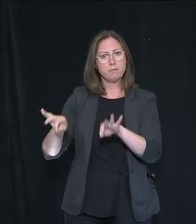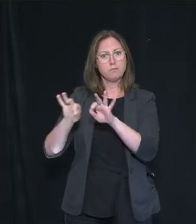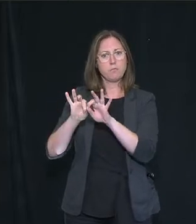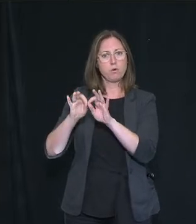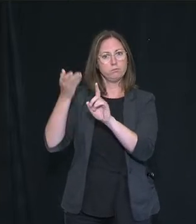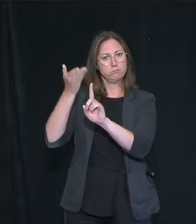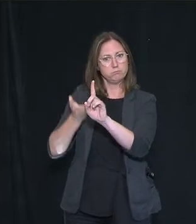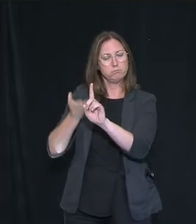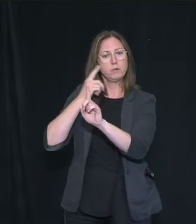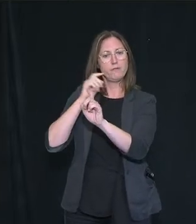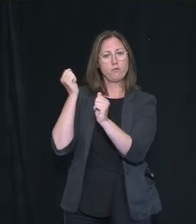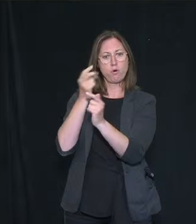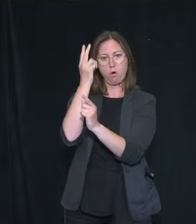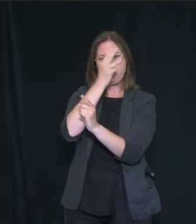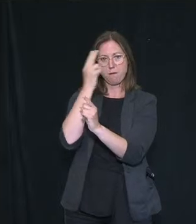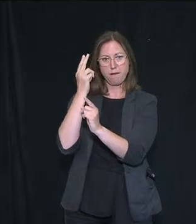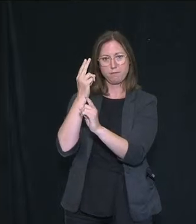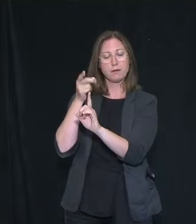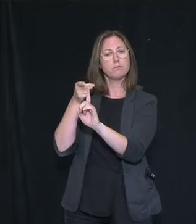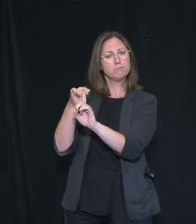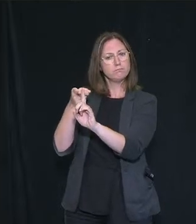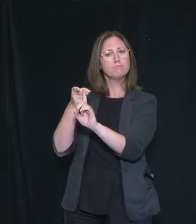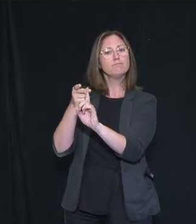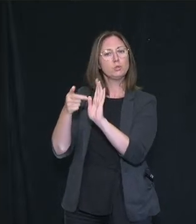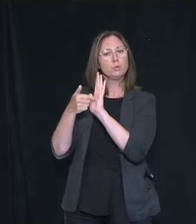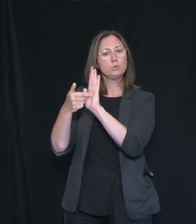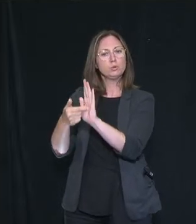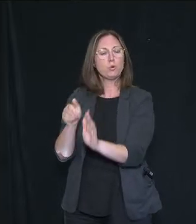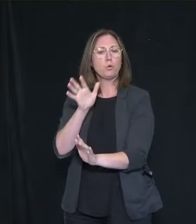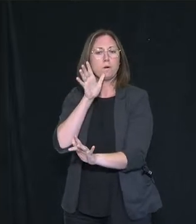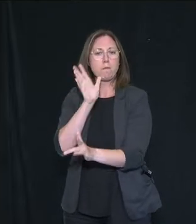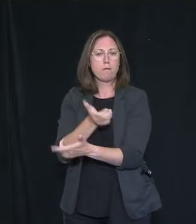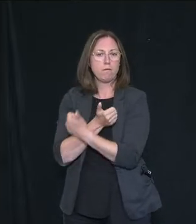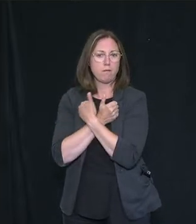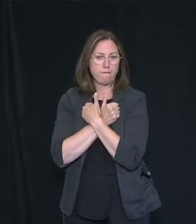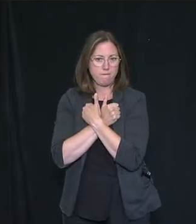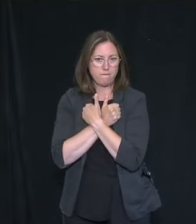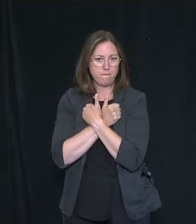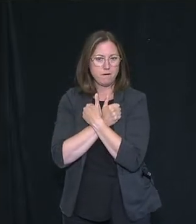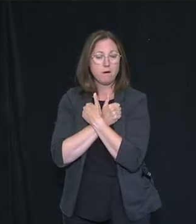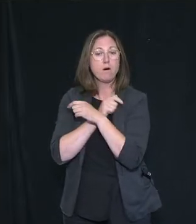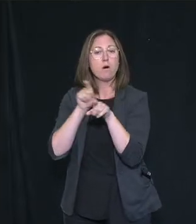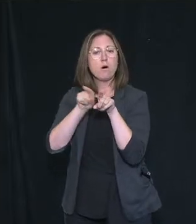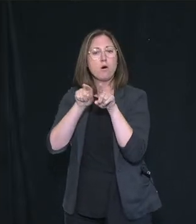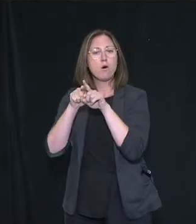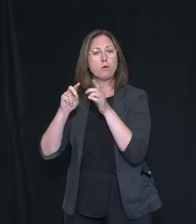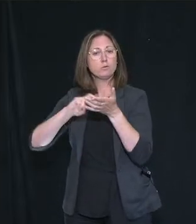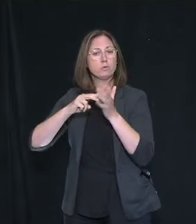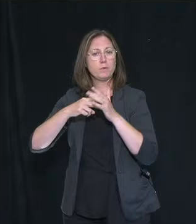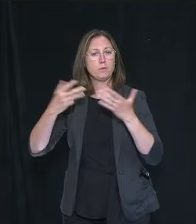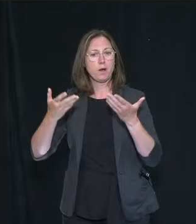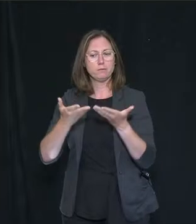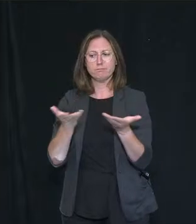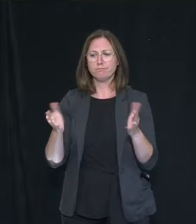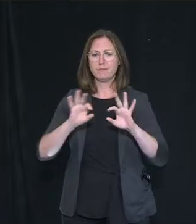Catholics. She represents maternal love, and she also represents family.